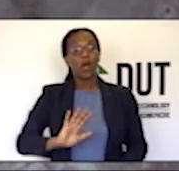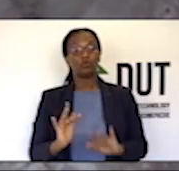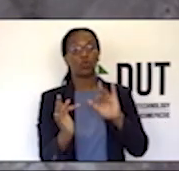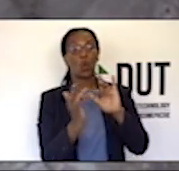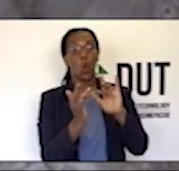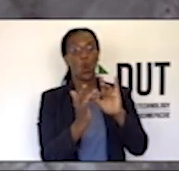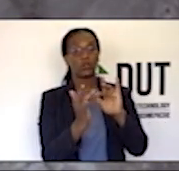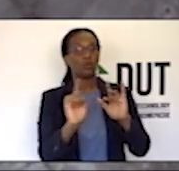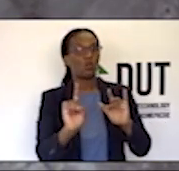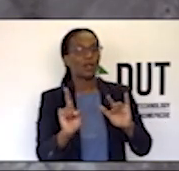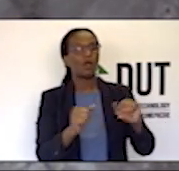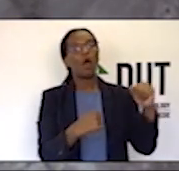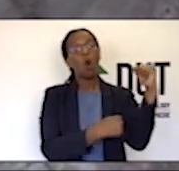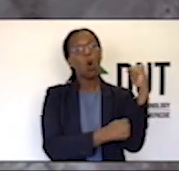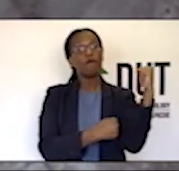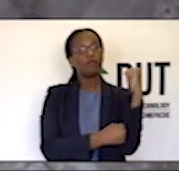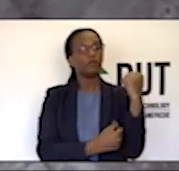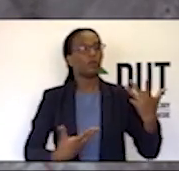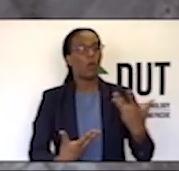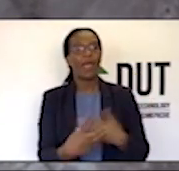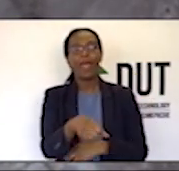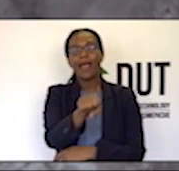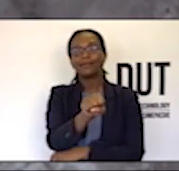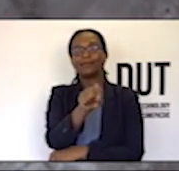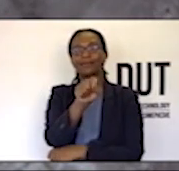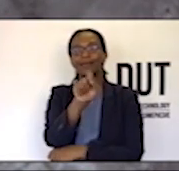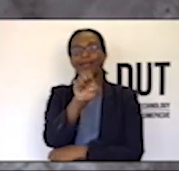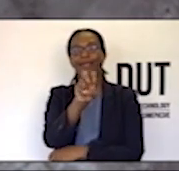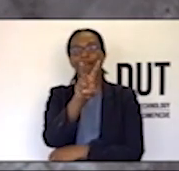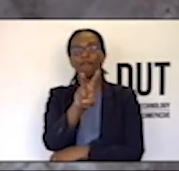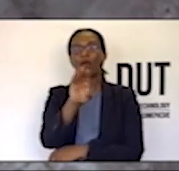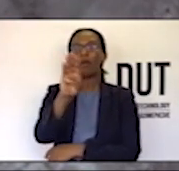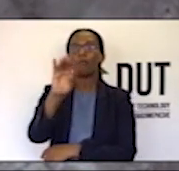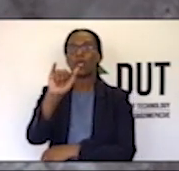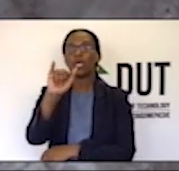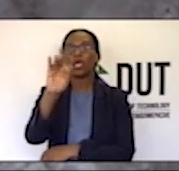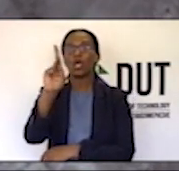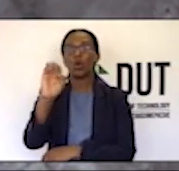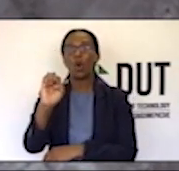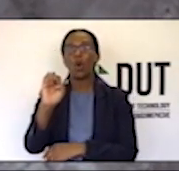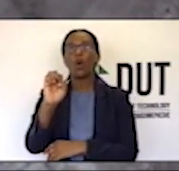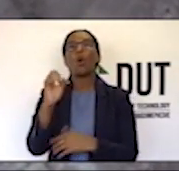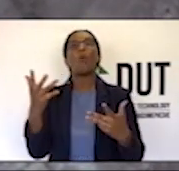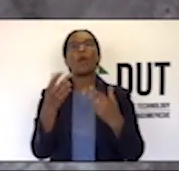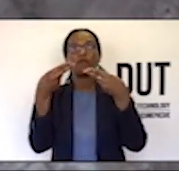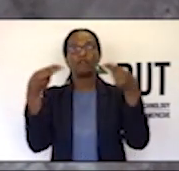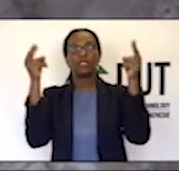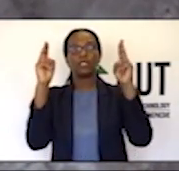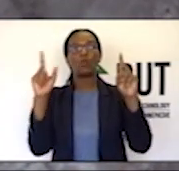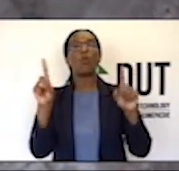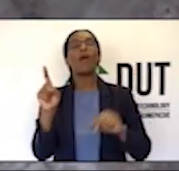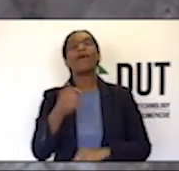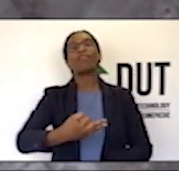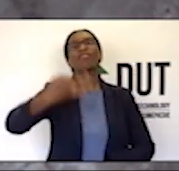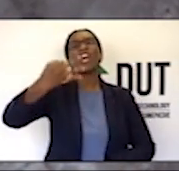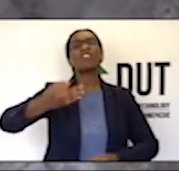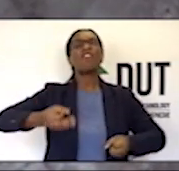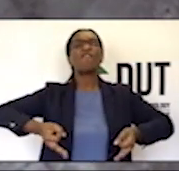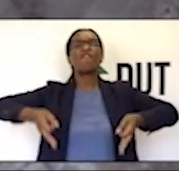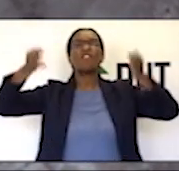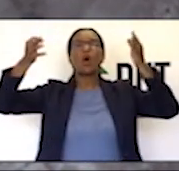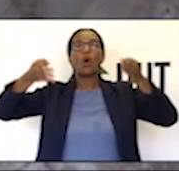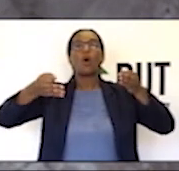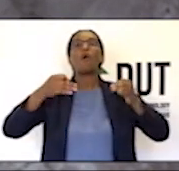Our offices are situated in Steve Biko campus, third floor maintenance building, as well